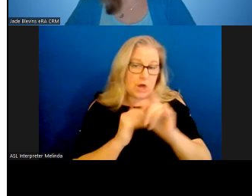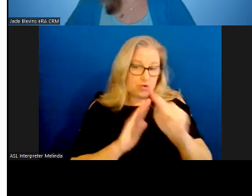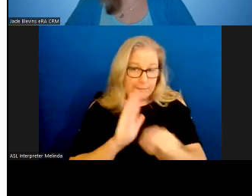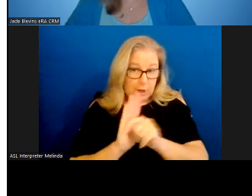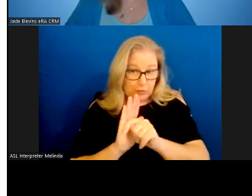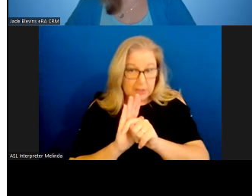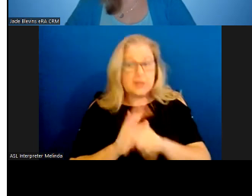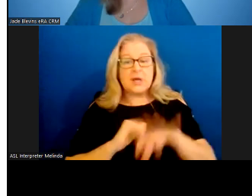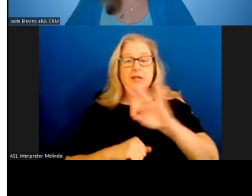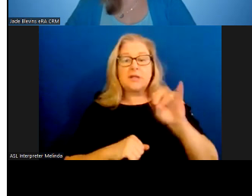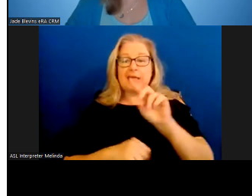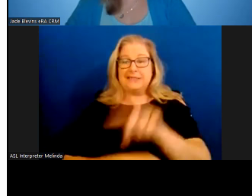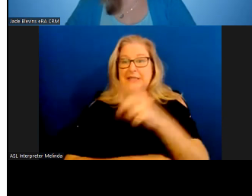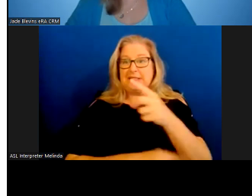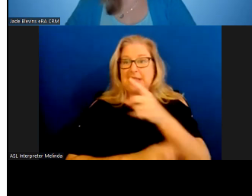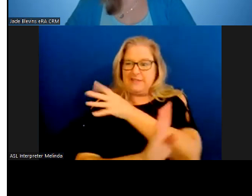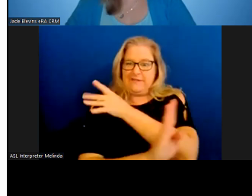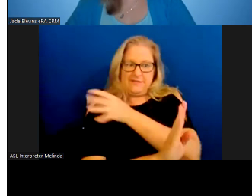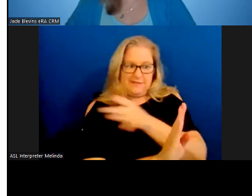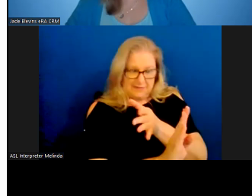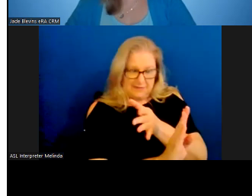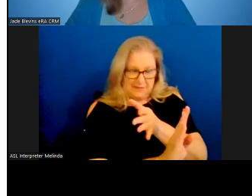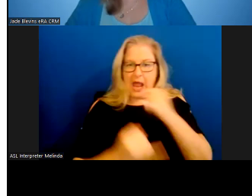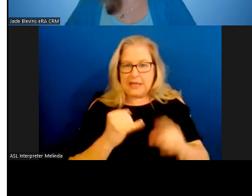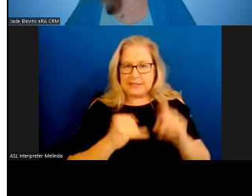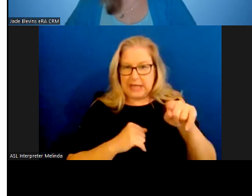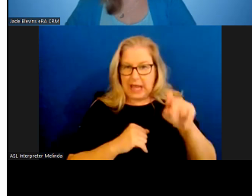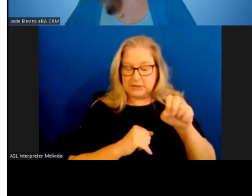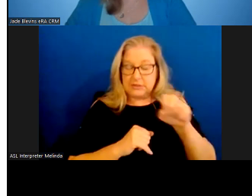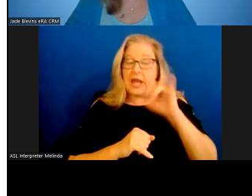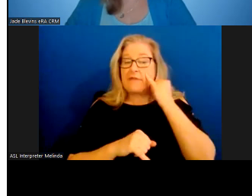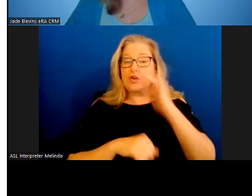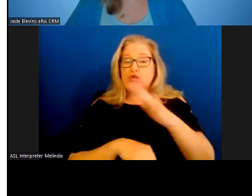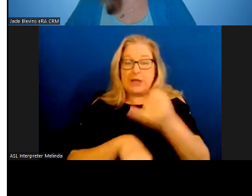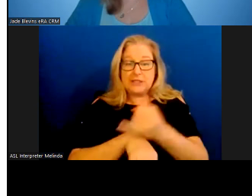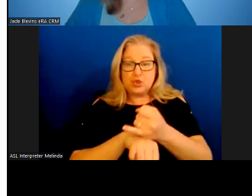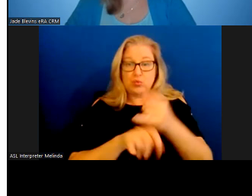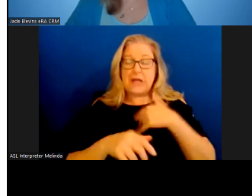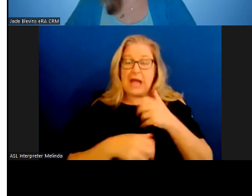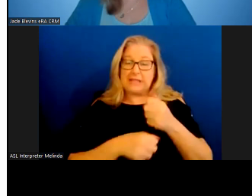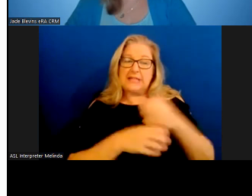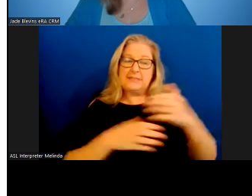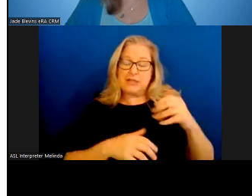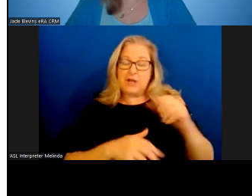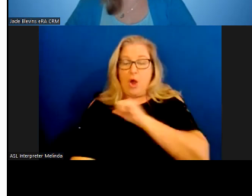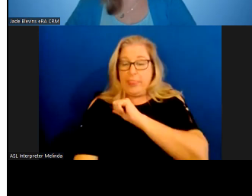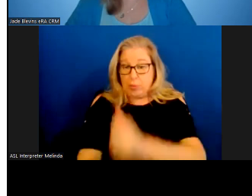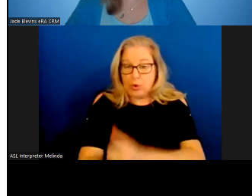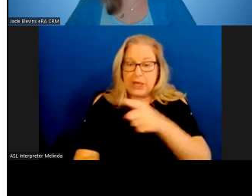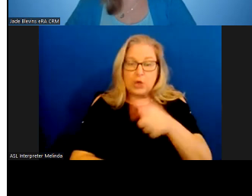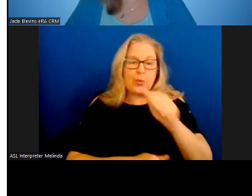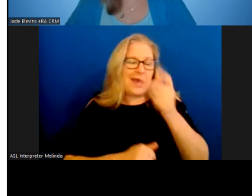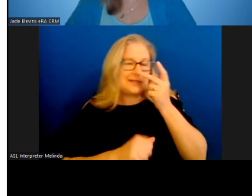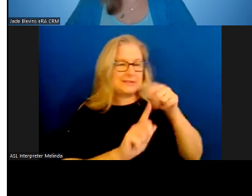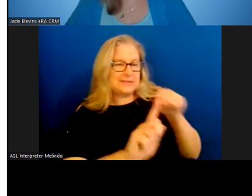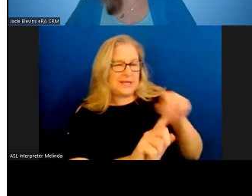90 days of the project period end date, if your institution has expanded authority, which you can see in your notice